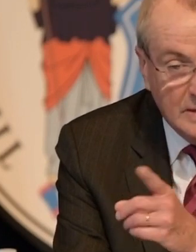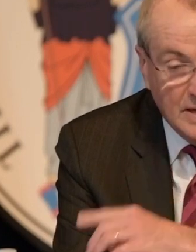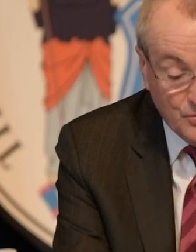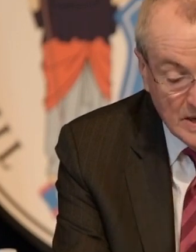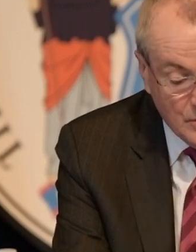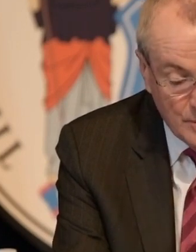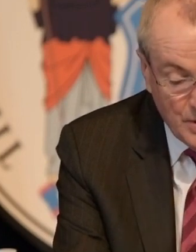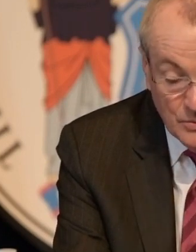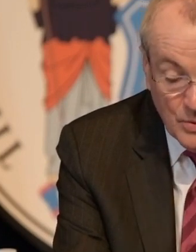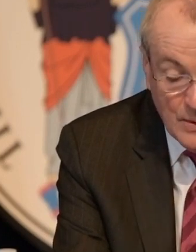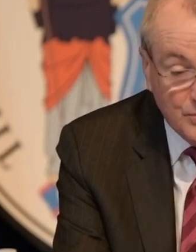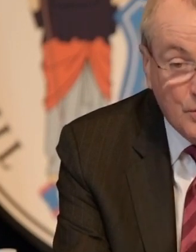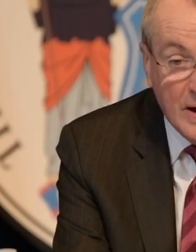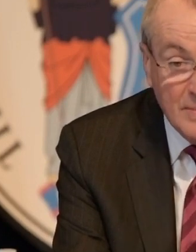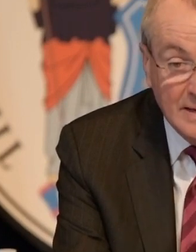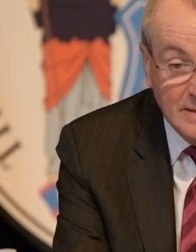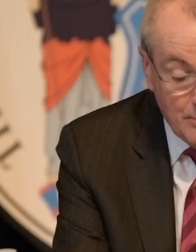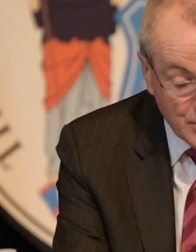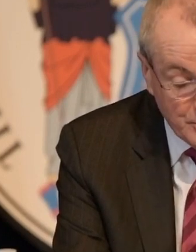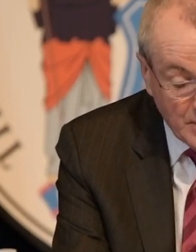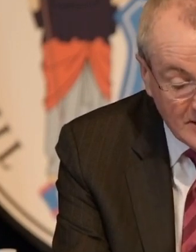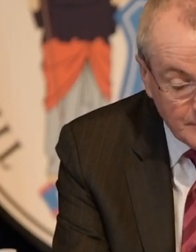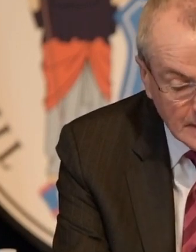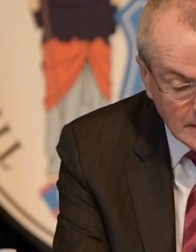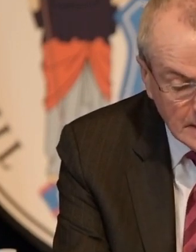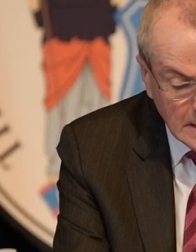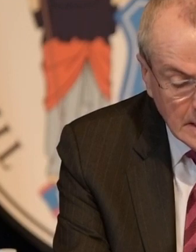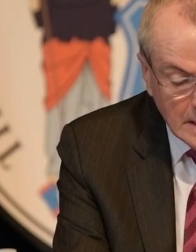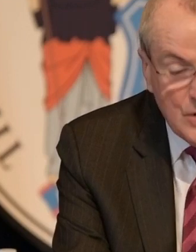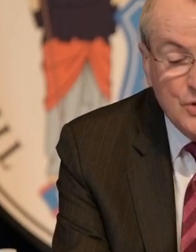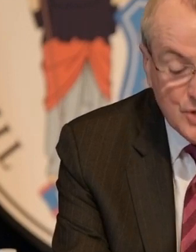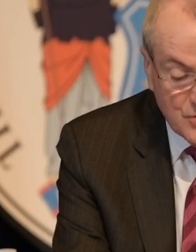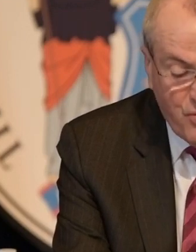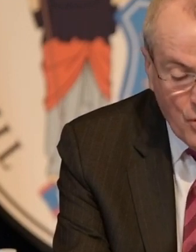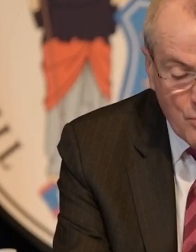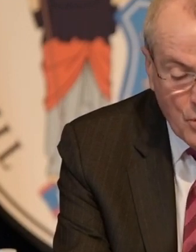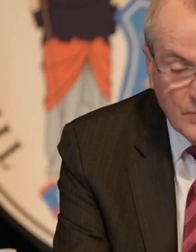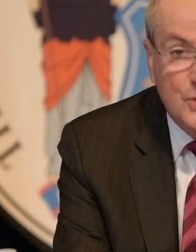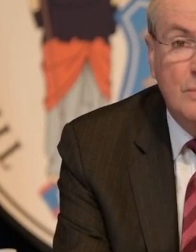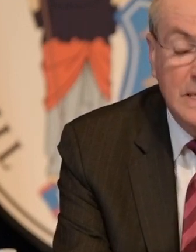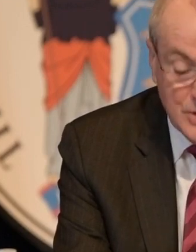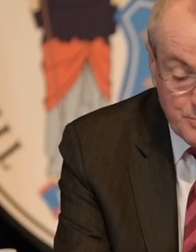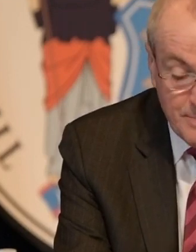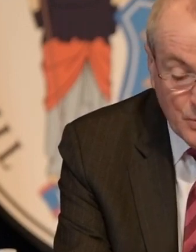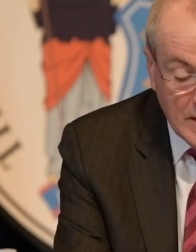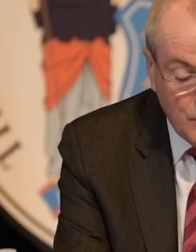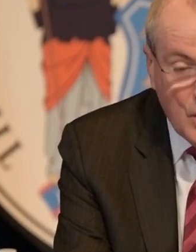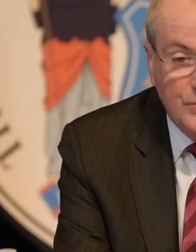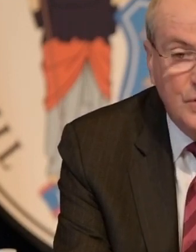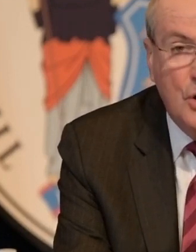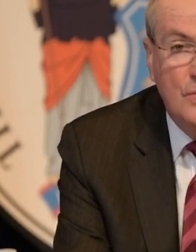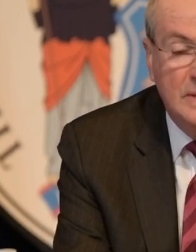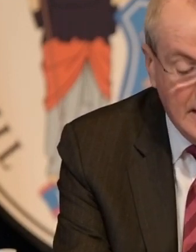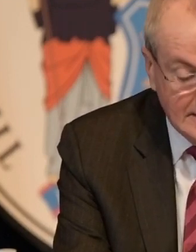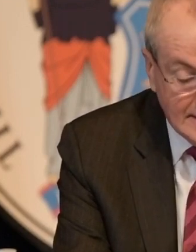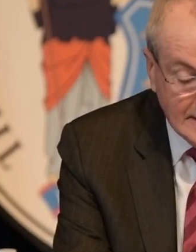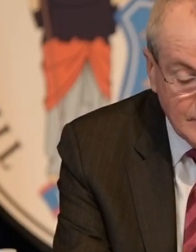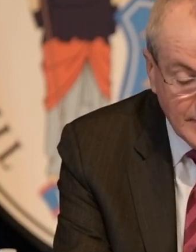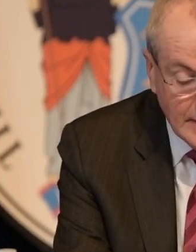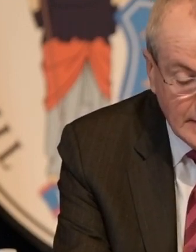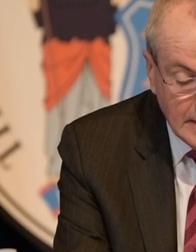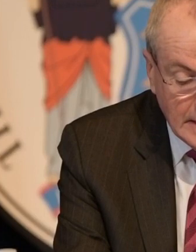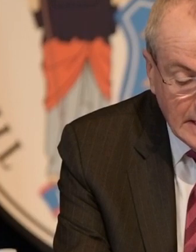one cuts right to the bone. Ray was a great man. God bless you, buddy. These are just 4 more of the tremendous people we have lost to